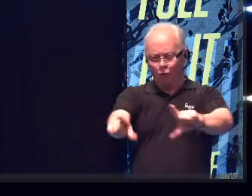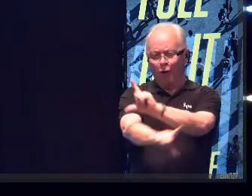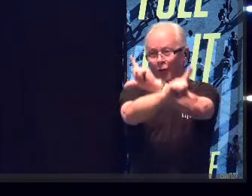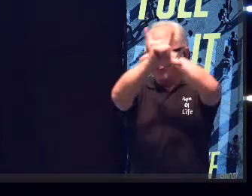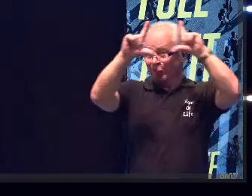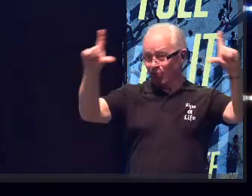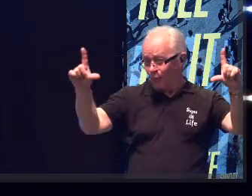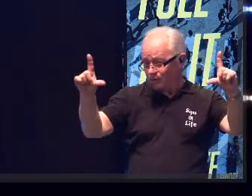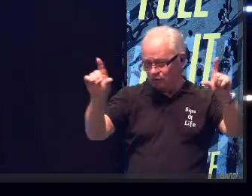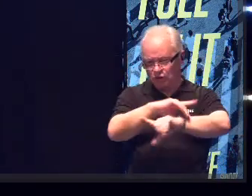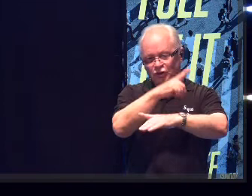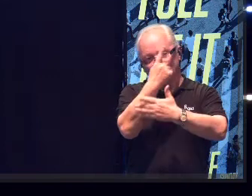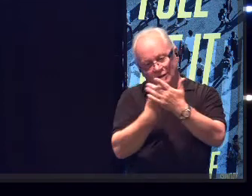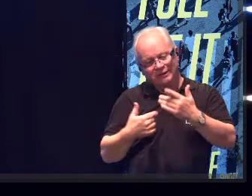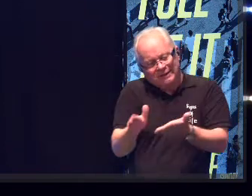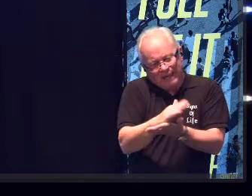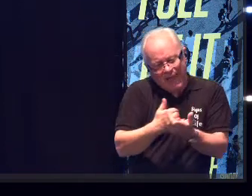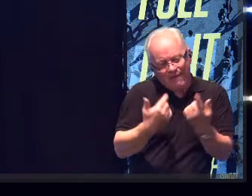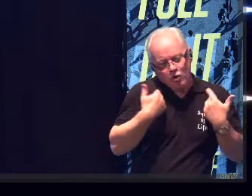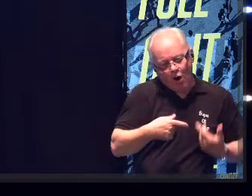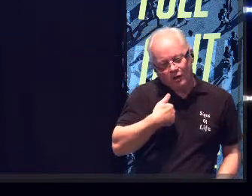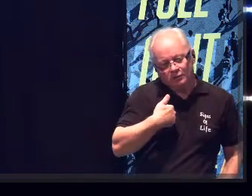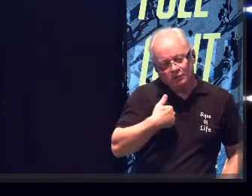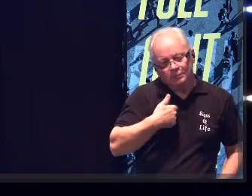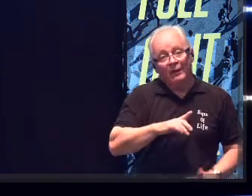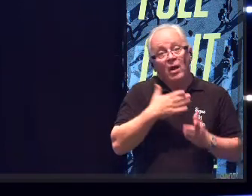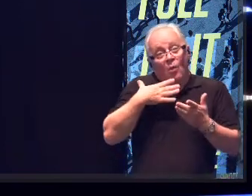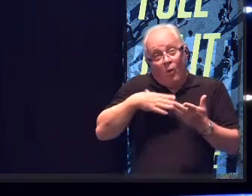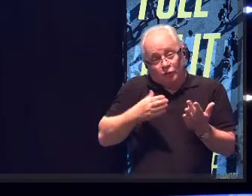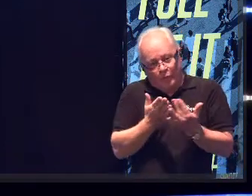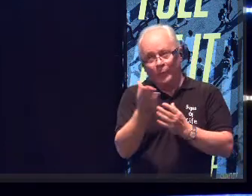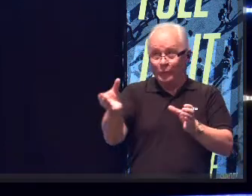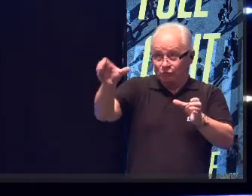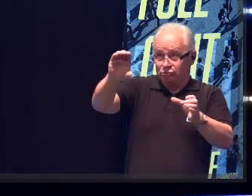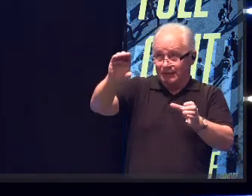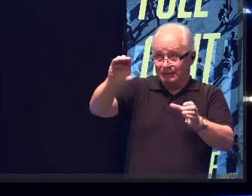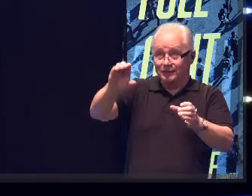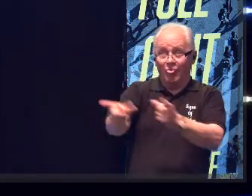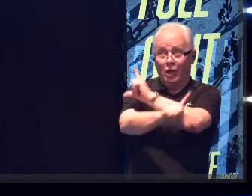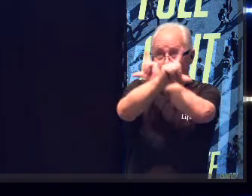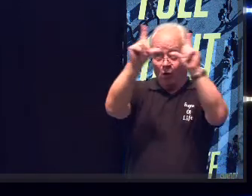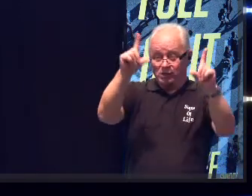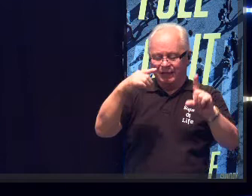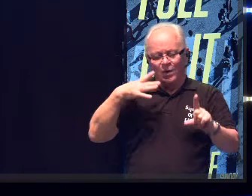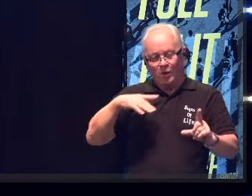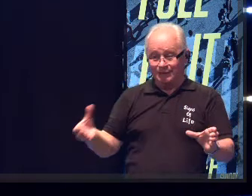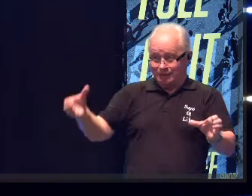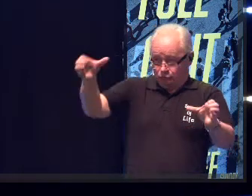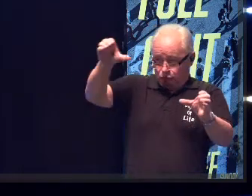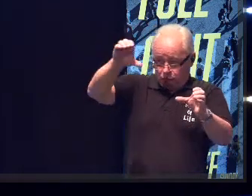He doesn't just want to be your Savior. He wants to be your Lord. Grace, He wants to be your Savior. Truth, He wants to